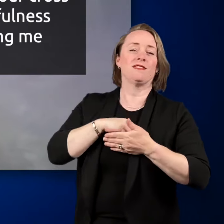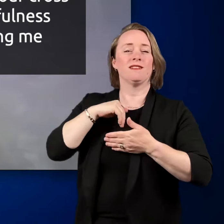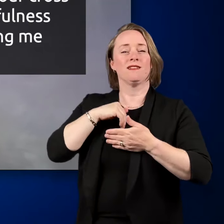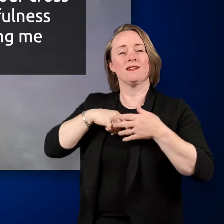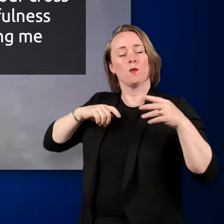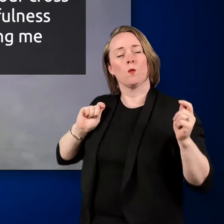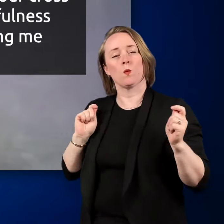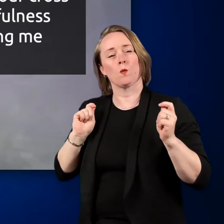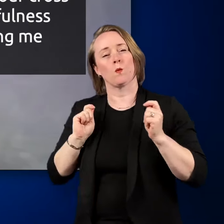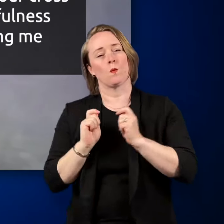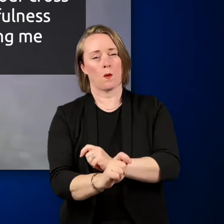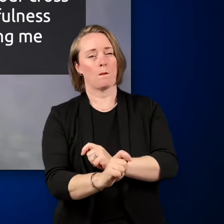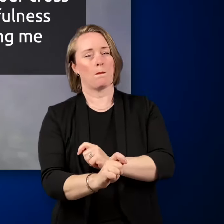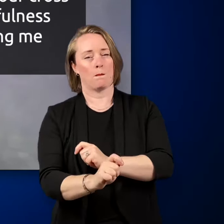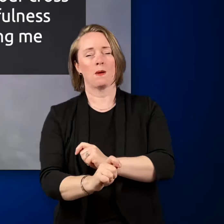changing me.